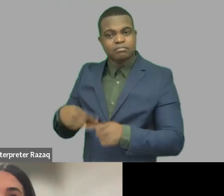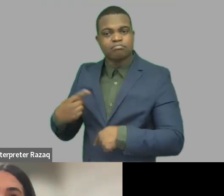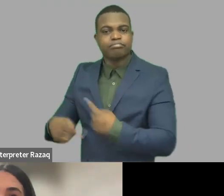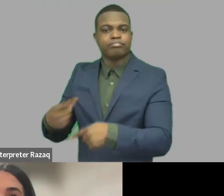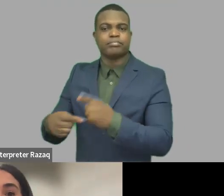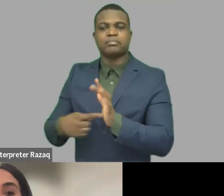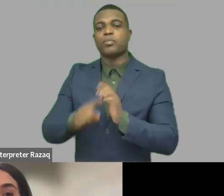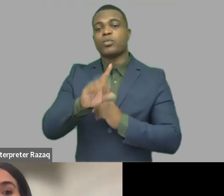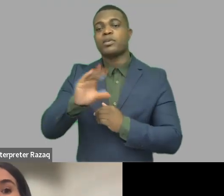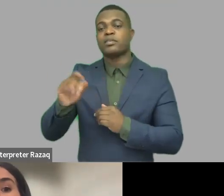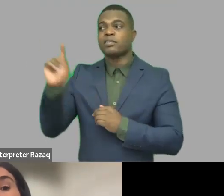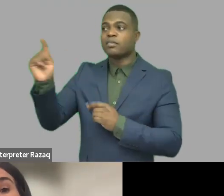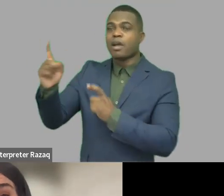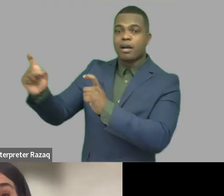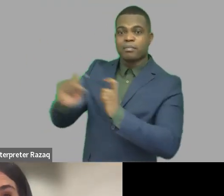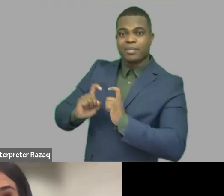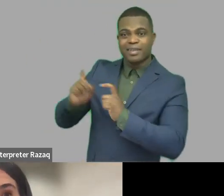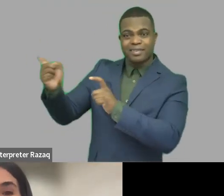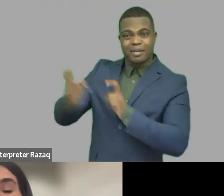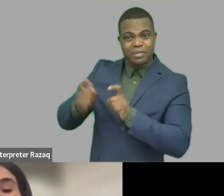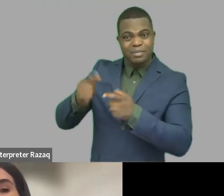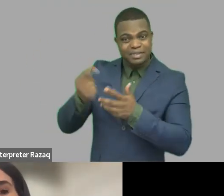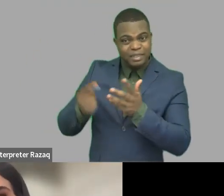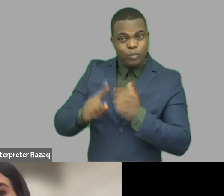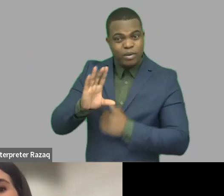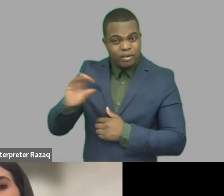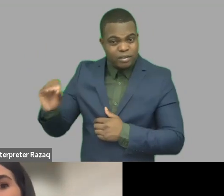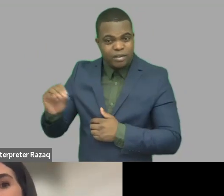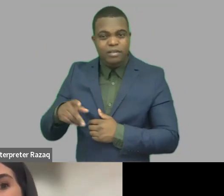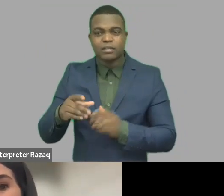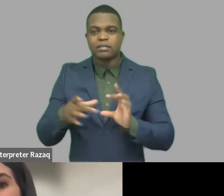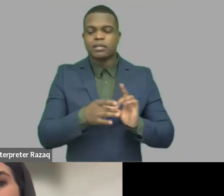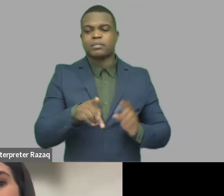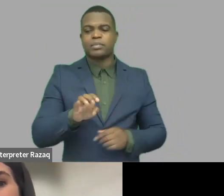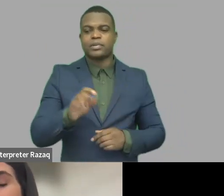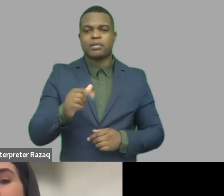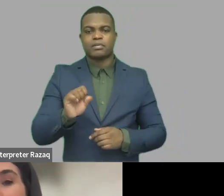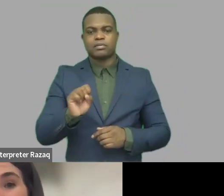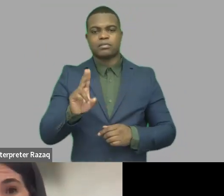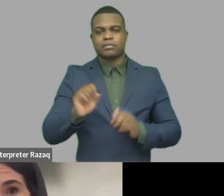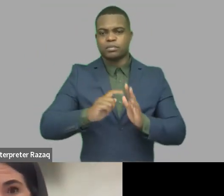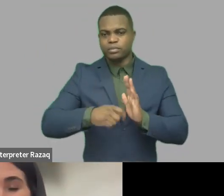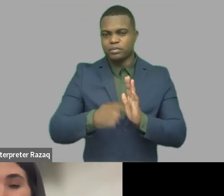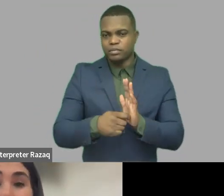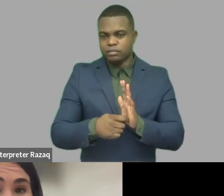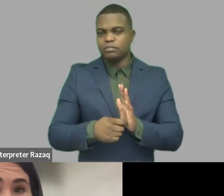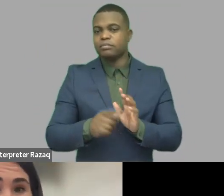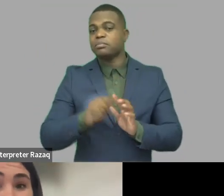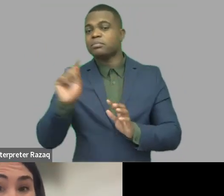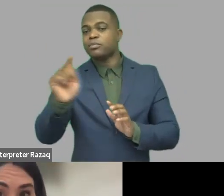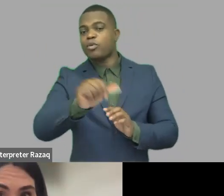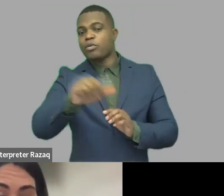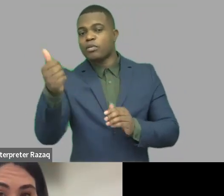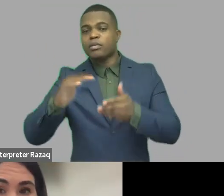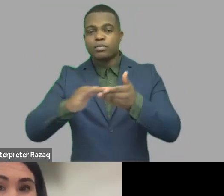Now, an international call for a moratorium to limiting the sale, transfer, and the use of abusive power. Is it